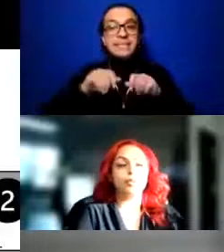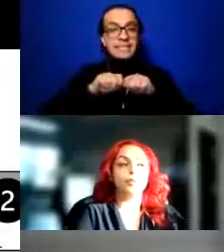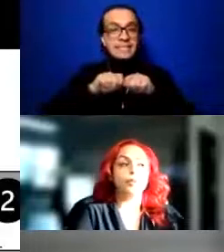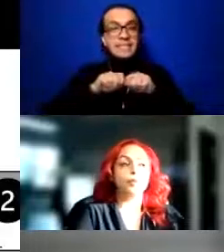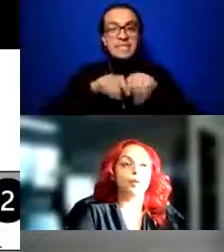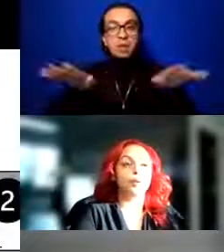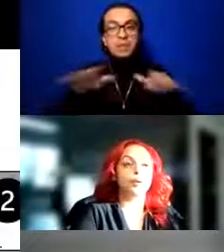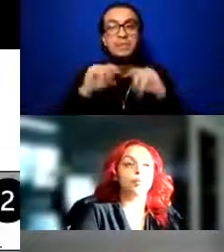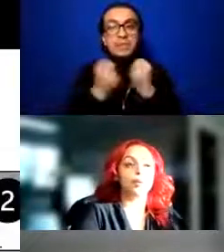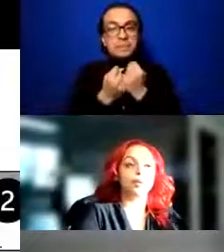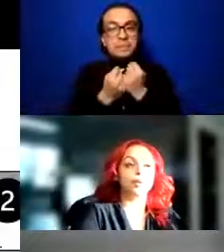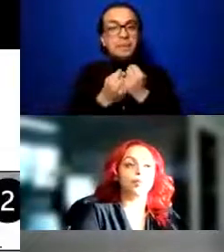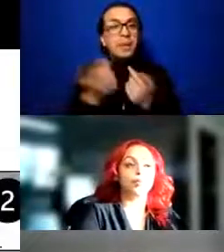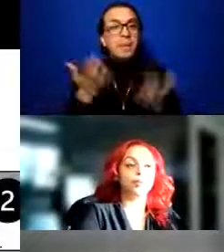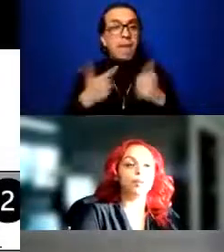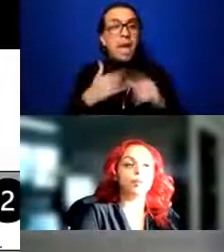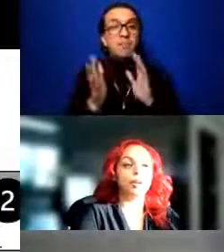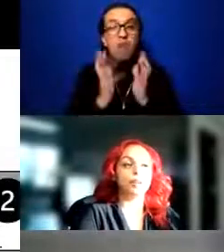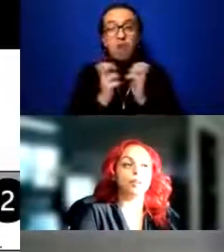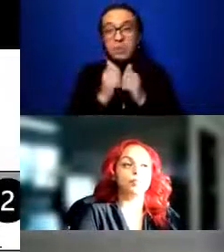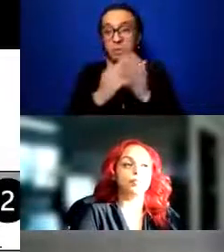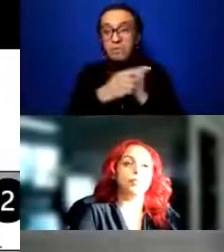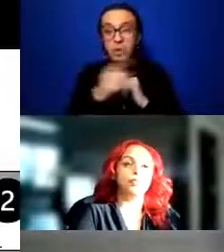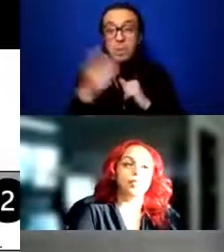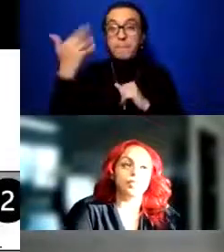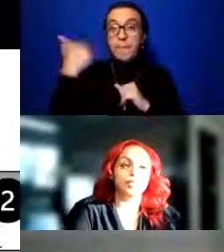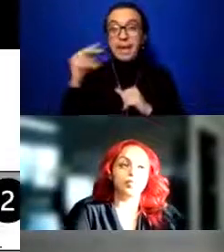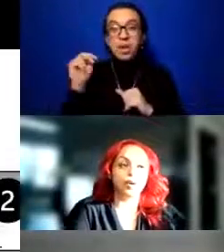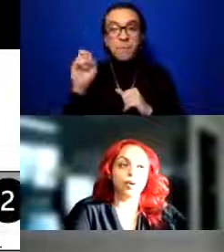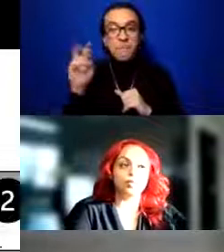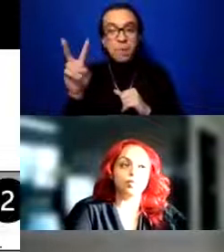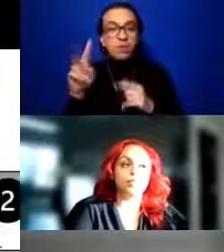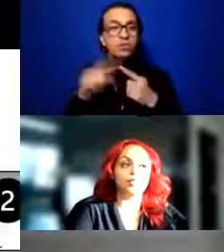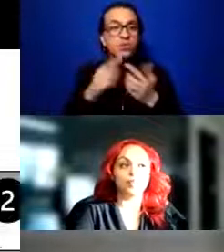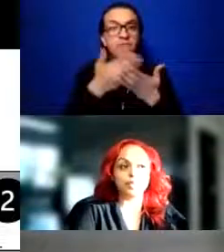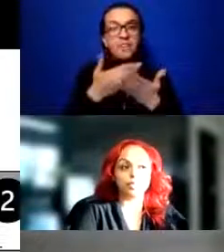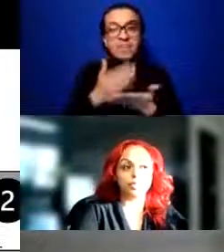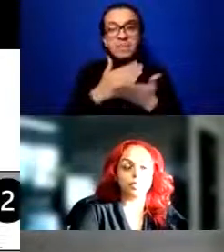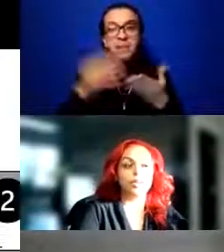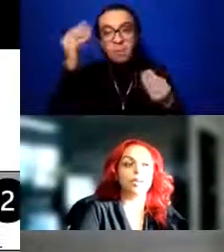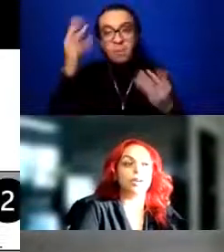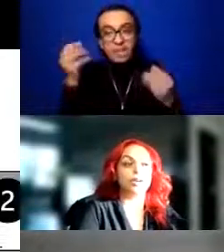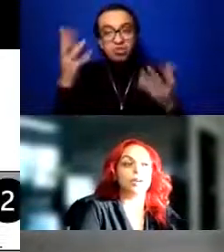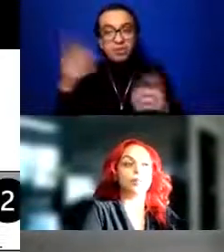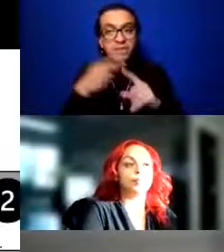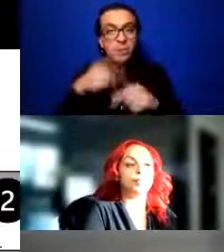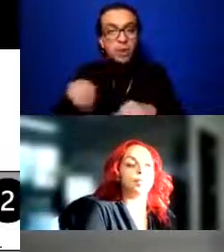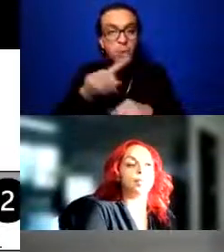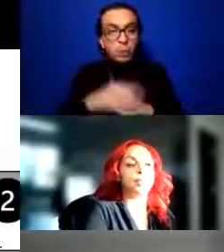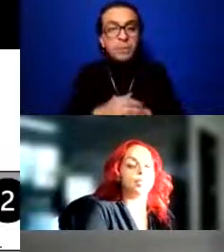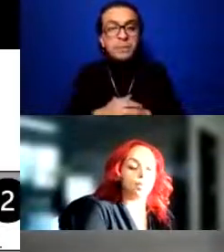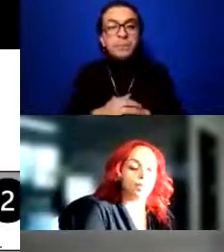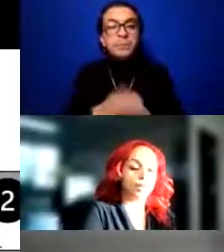talked to some of you back in November, just to verify some information.